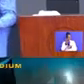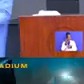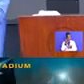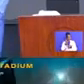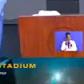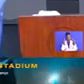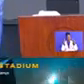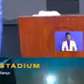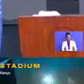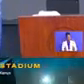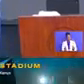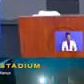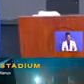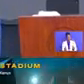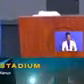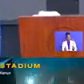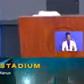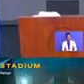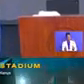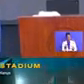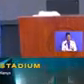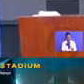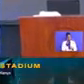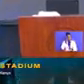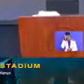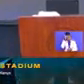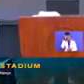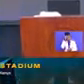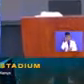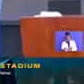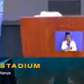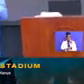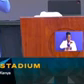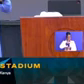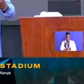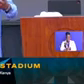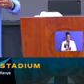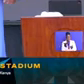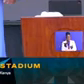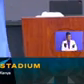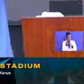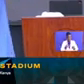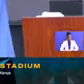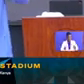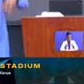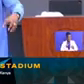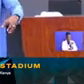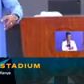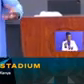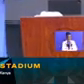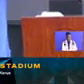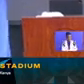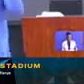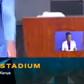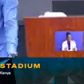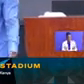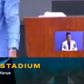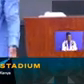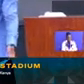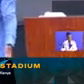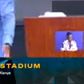if you like which has to do with your town your village your City where you live and those altars